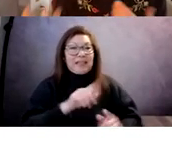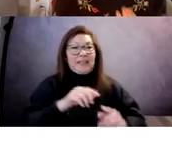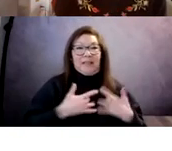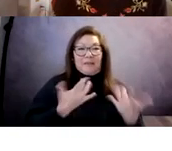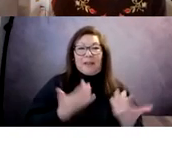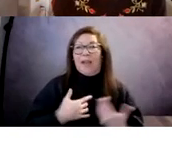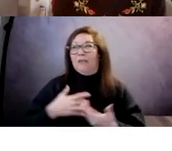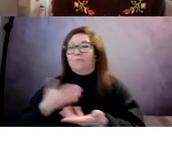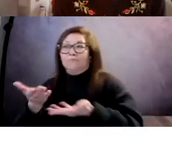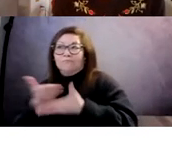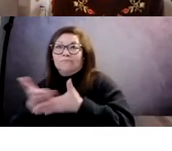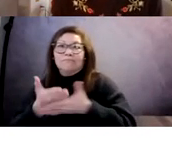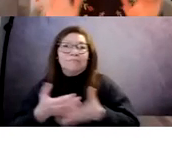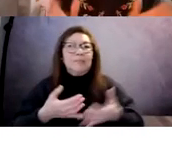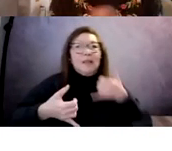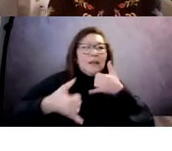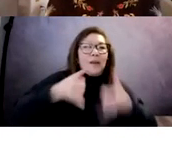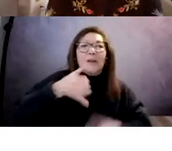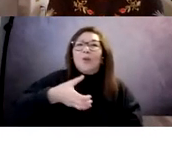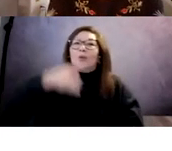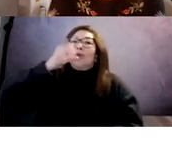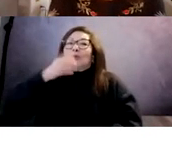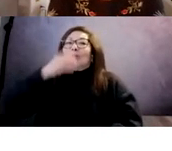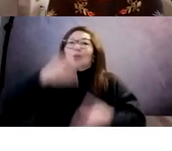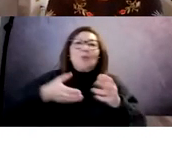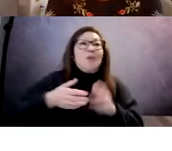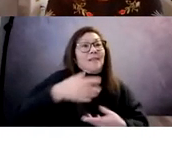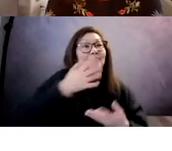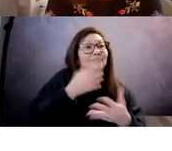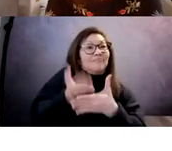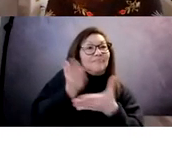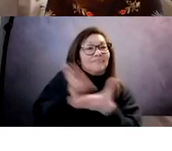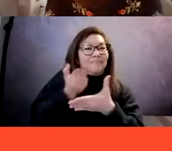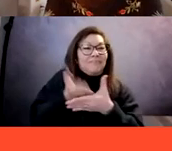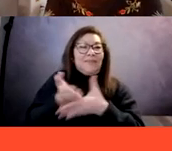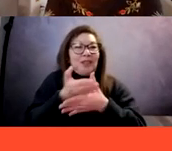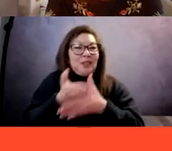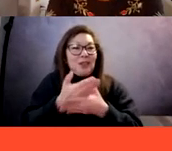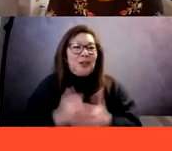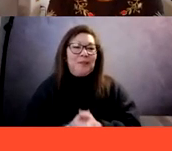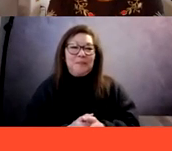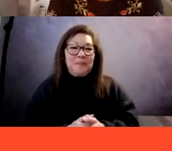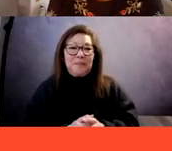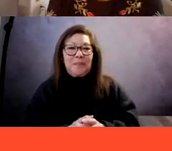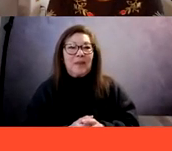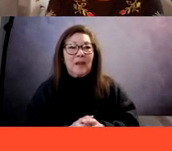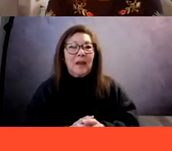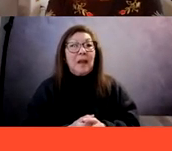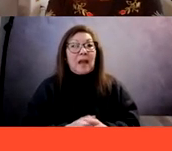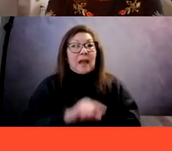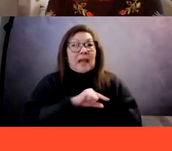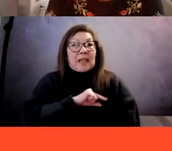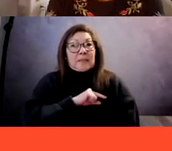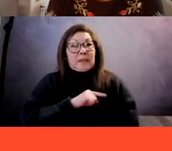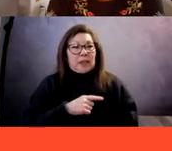conversation, and he showed us clips of his work. So that's just an example. Okay, eligibility. Who is